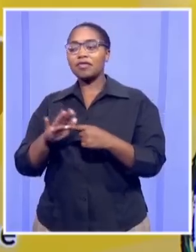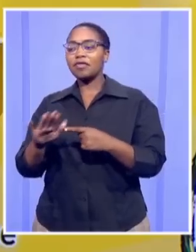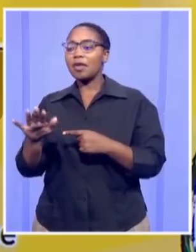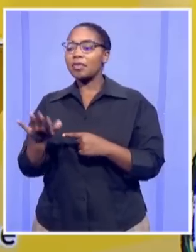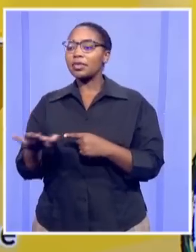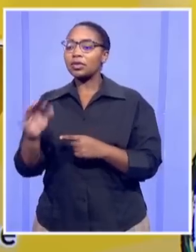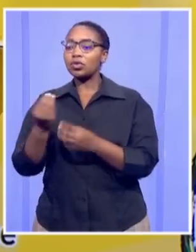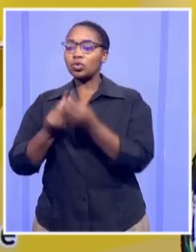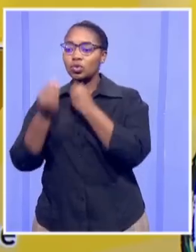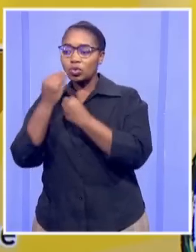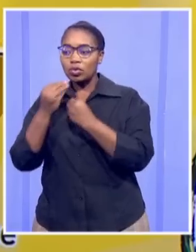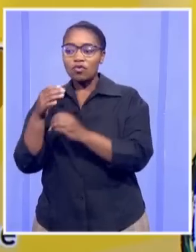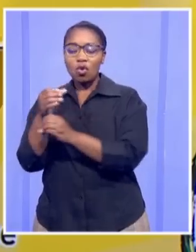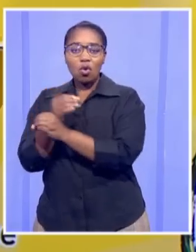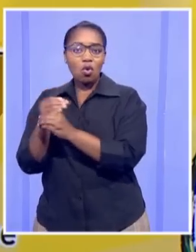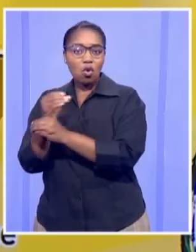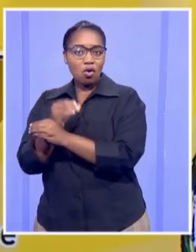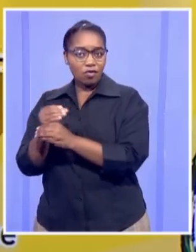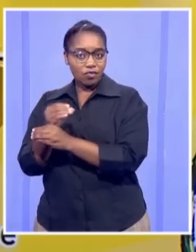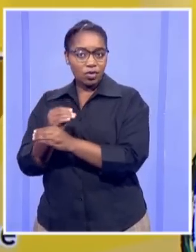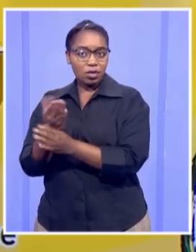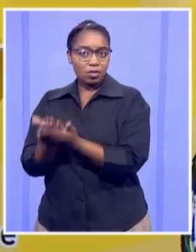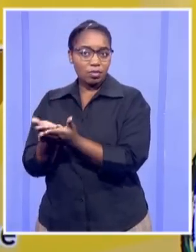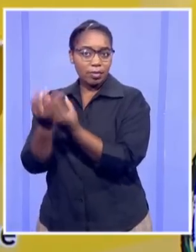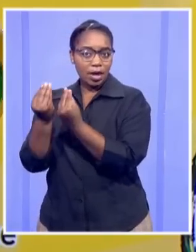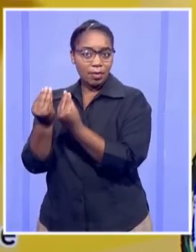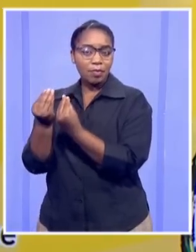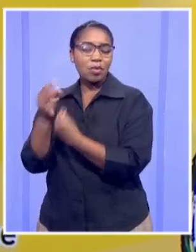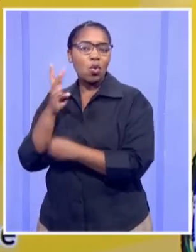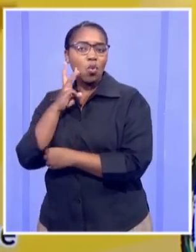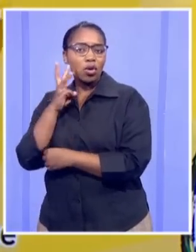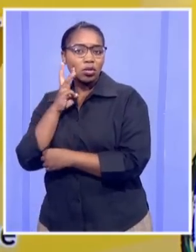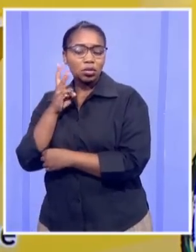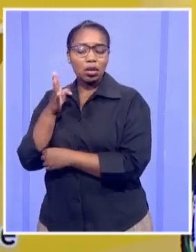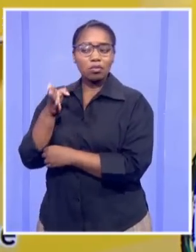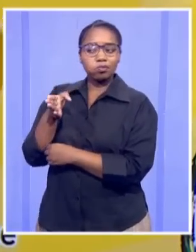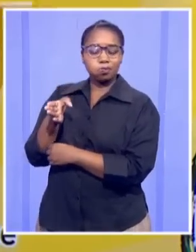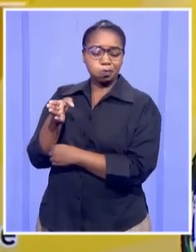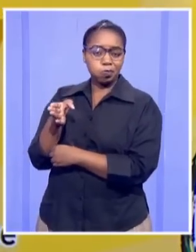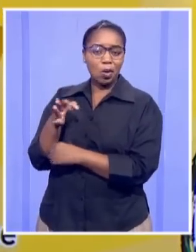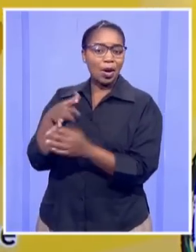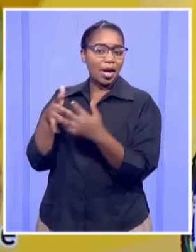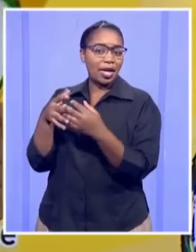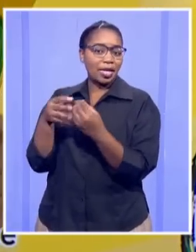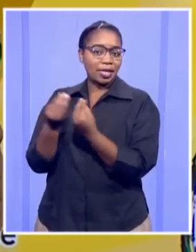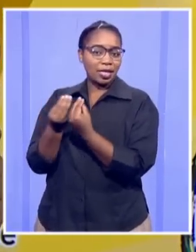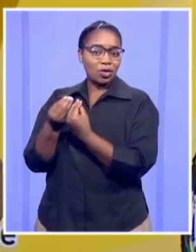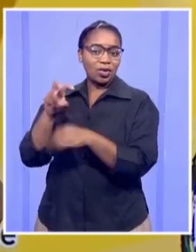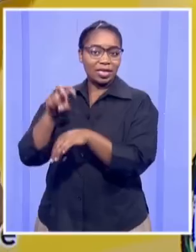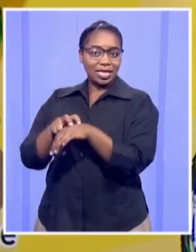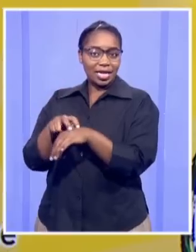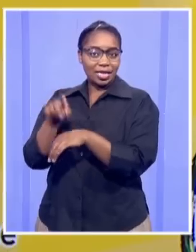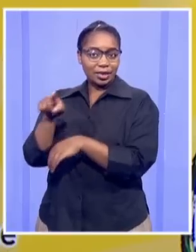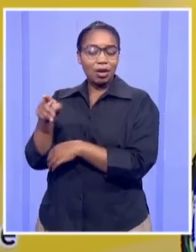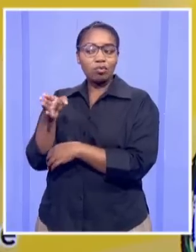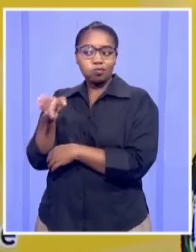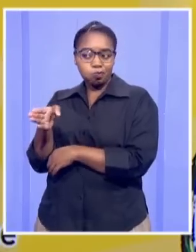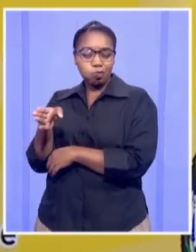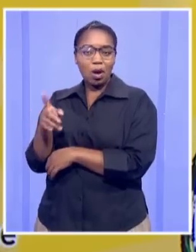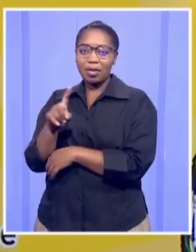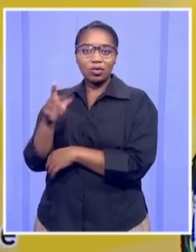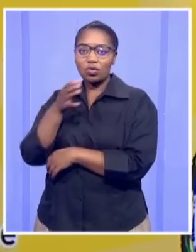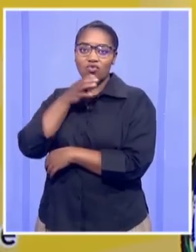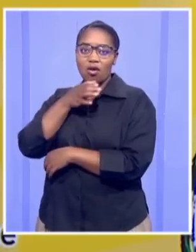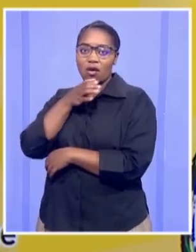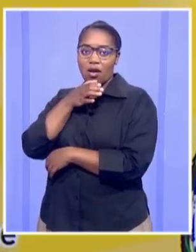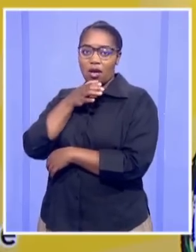can get your coffee there as well, and water. Any other thing that you want, as long as it's non-alcoholic, will have to come